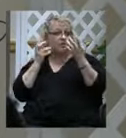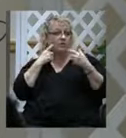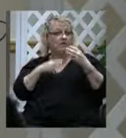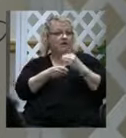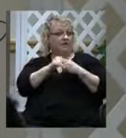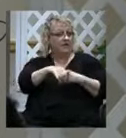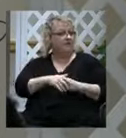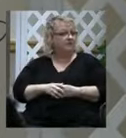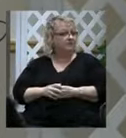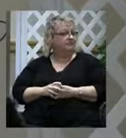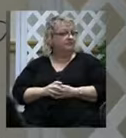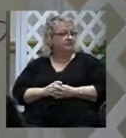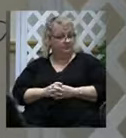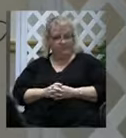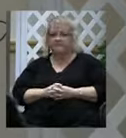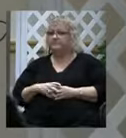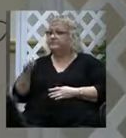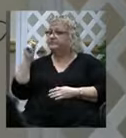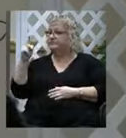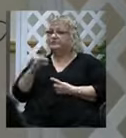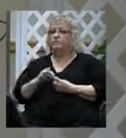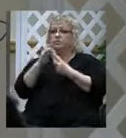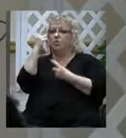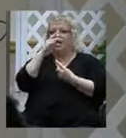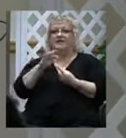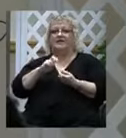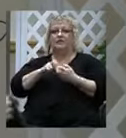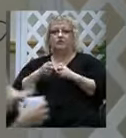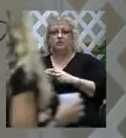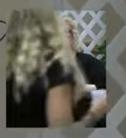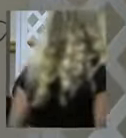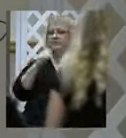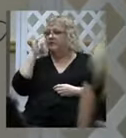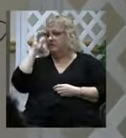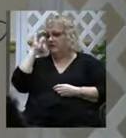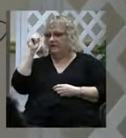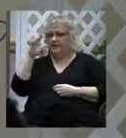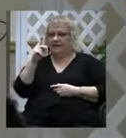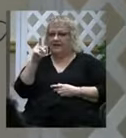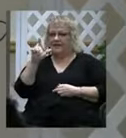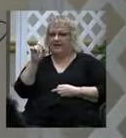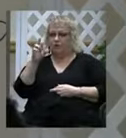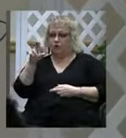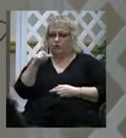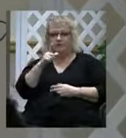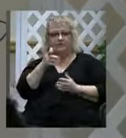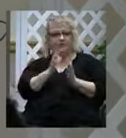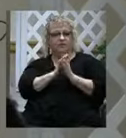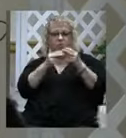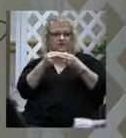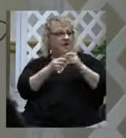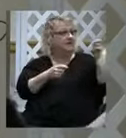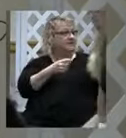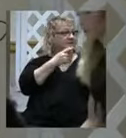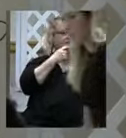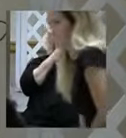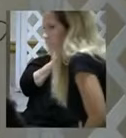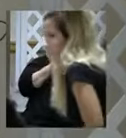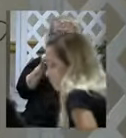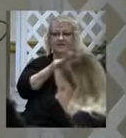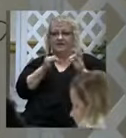that? No, it's a unique Hawaii issue. Okay, so Kleber, one of your slides, you